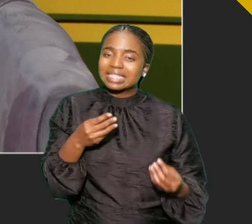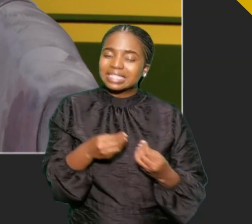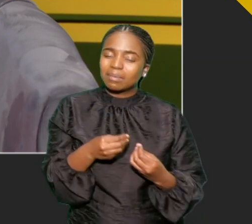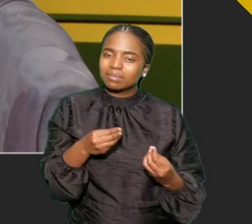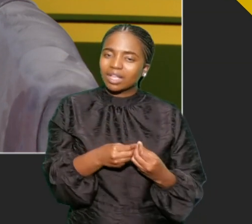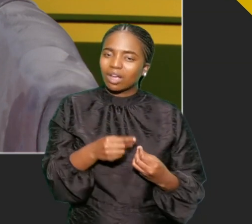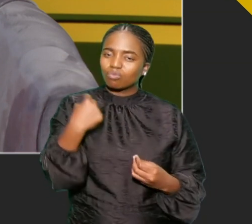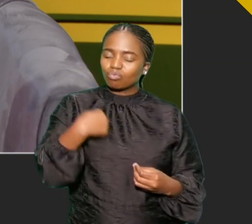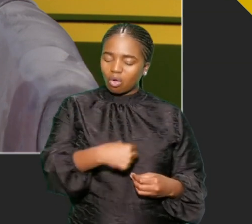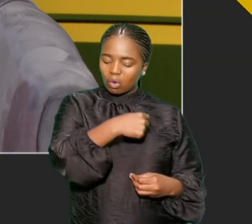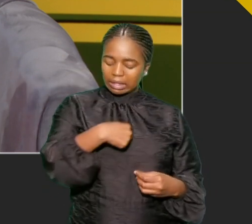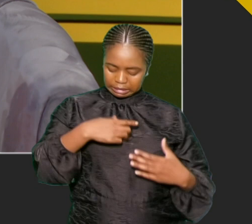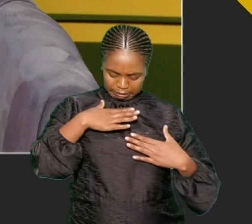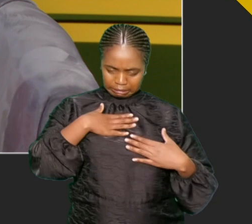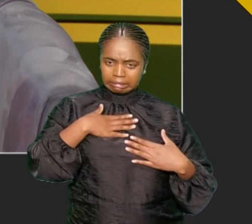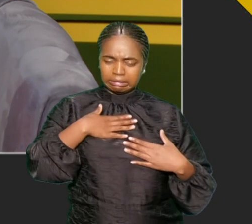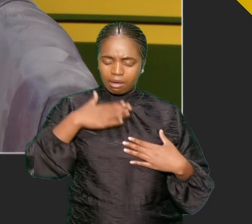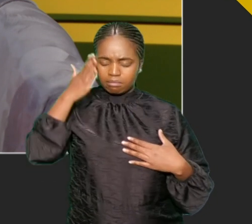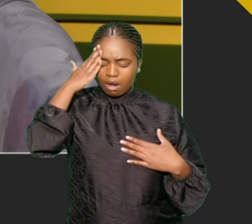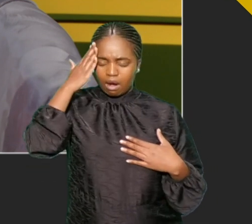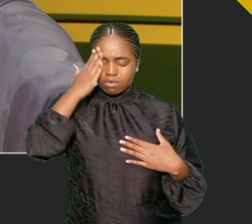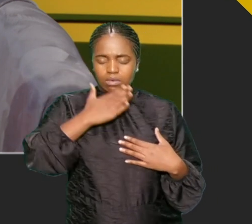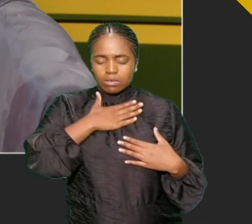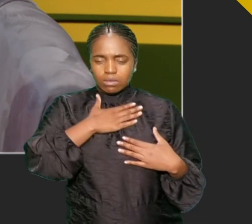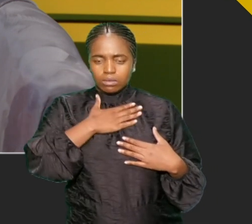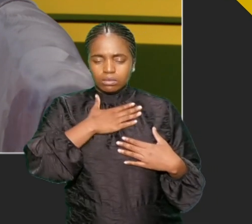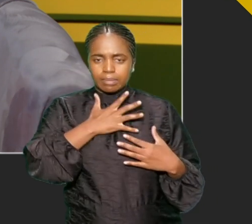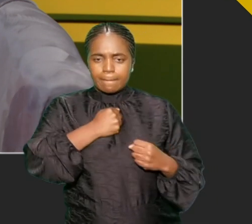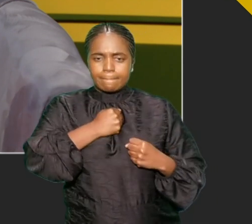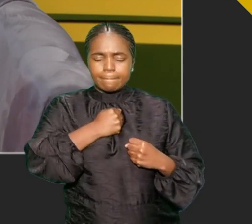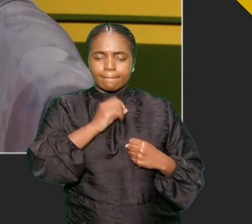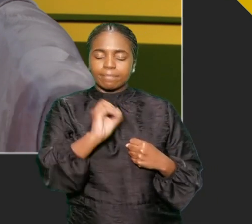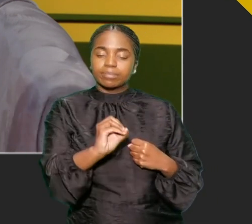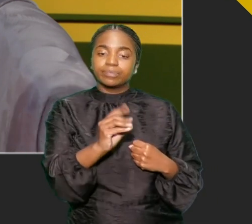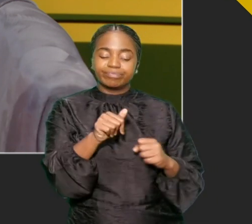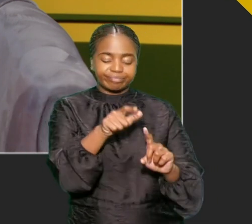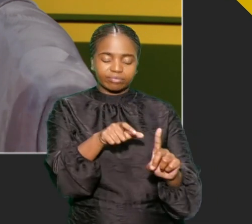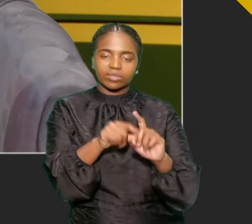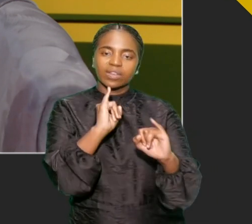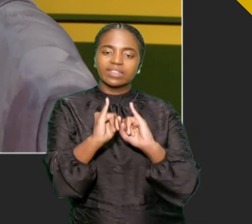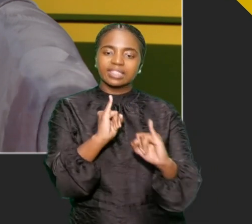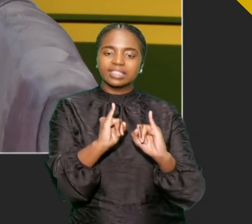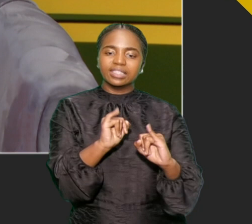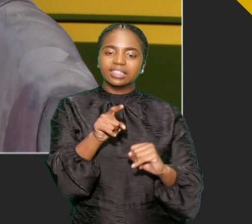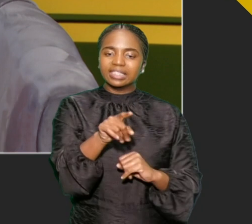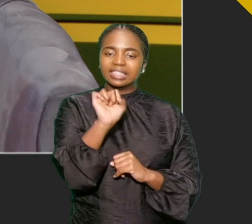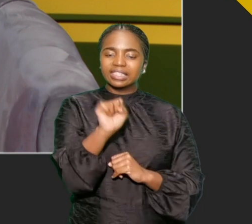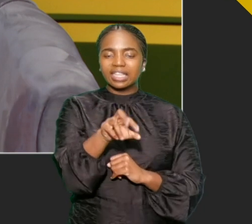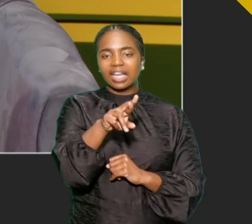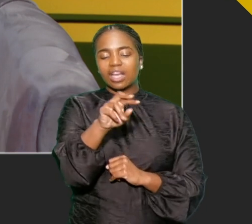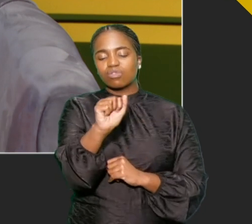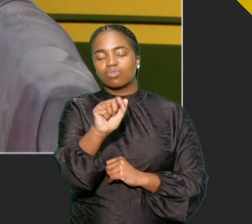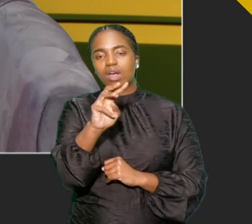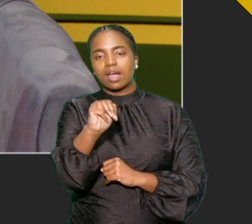that is wrong with you, already your mind also goes to a certain place. And we get a conversation with Khaserungwe wa